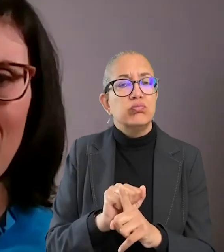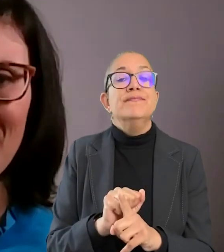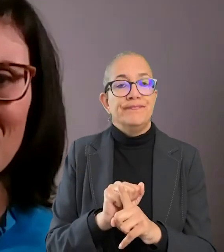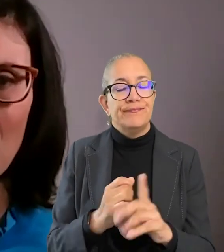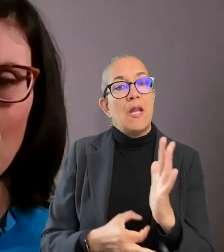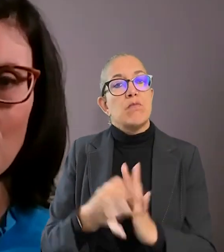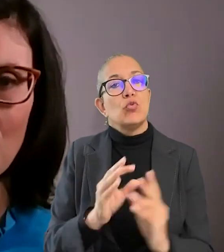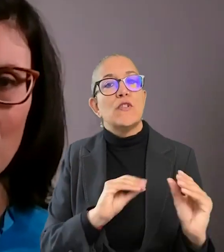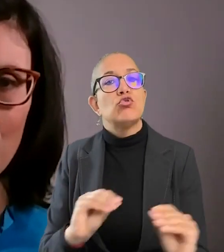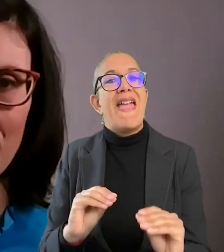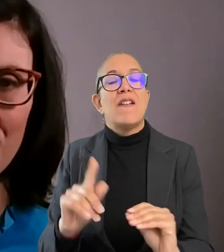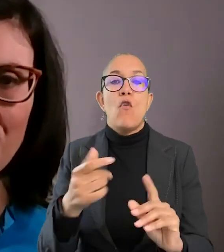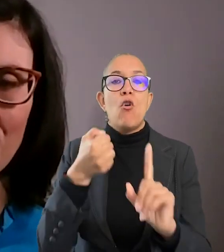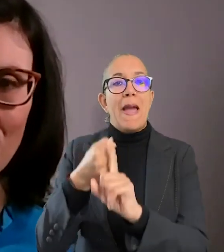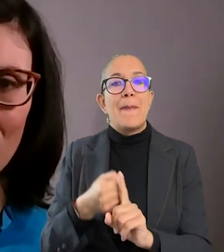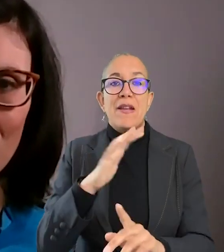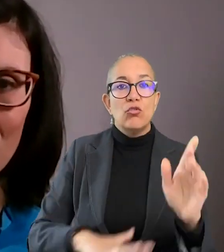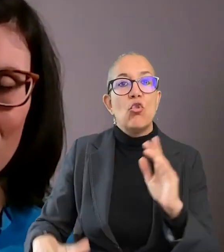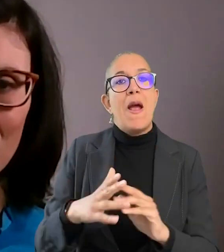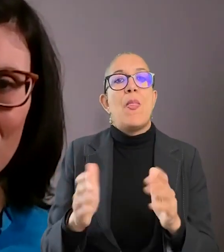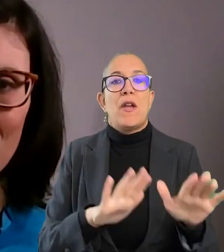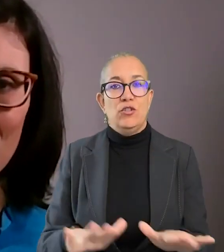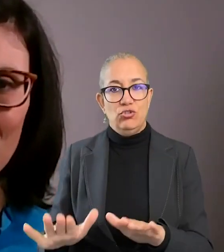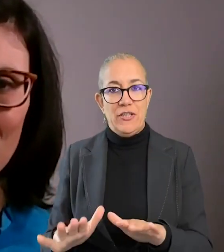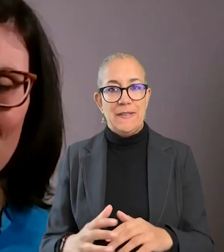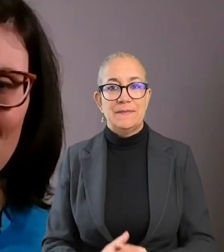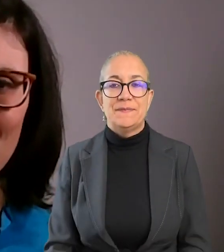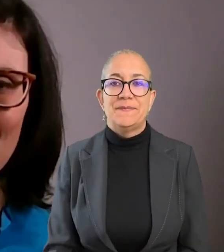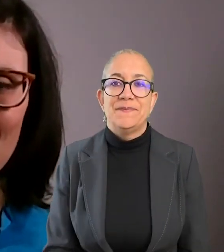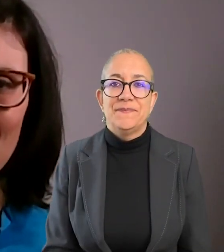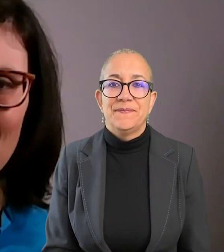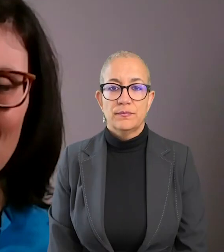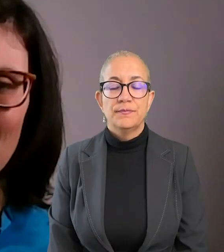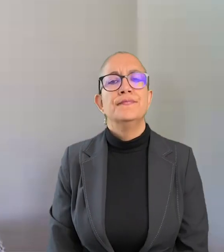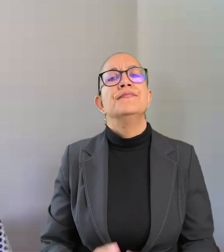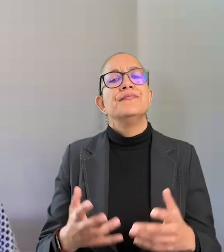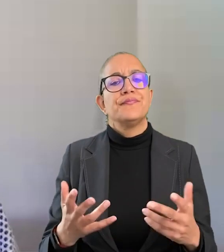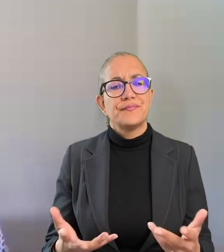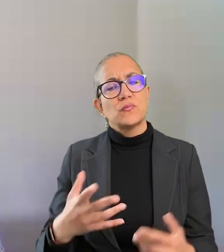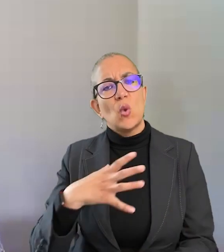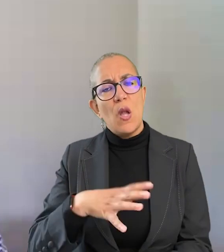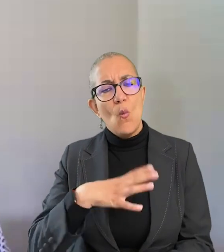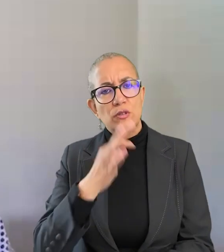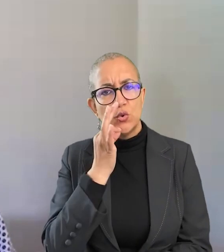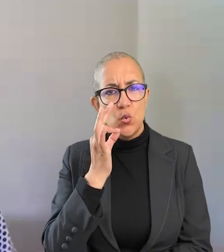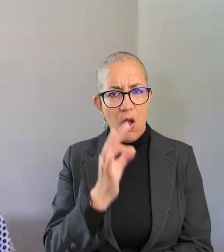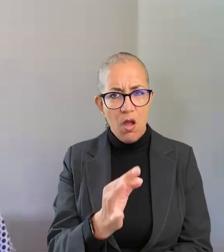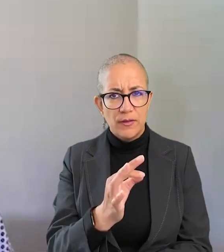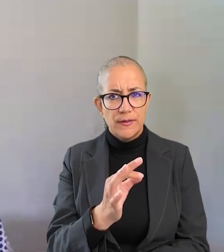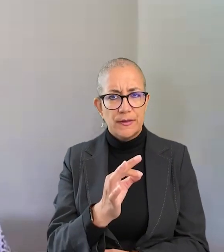our campaigners across the country. Thank you. Stephen. I was going to ask